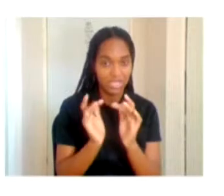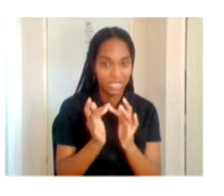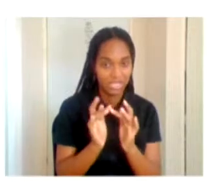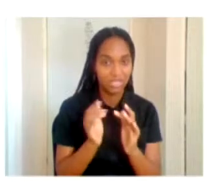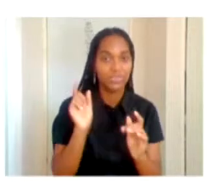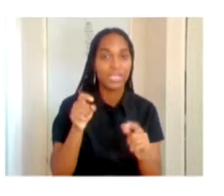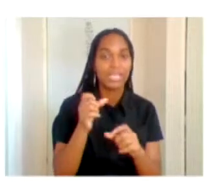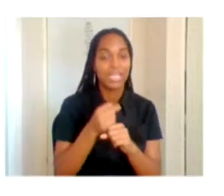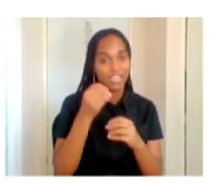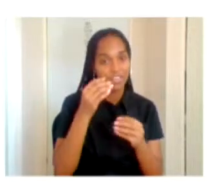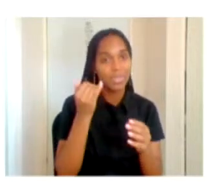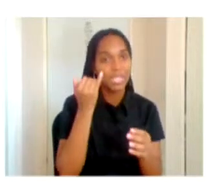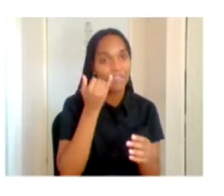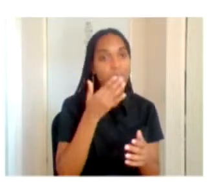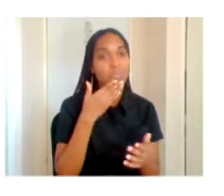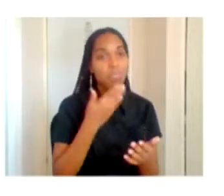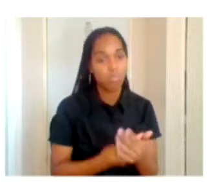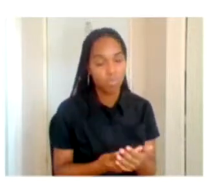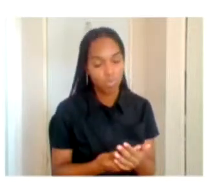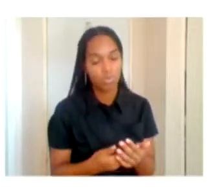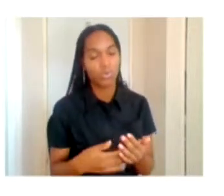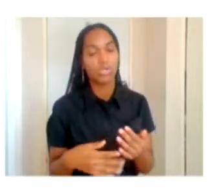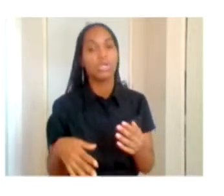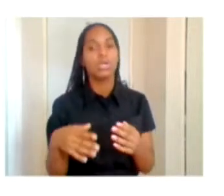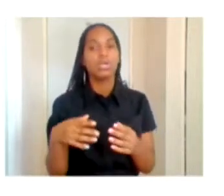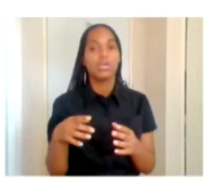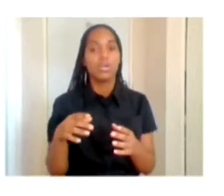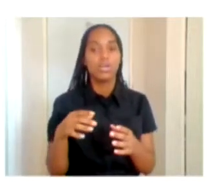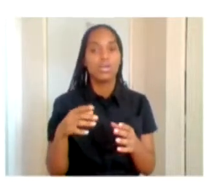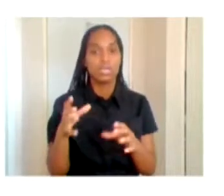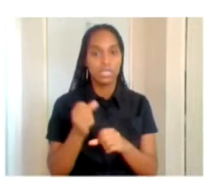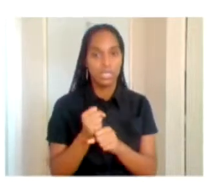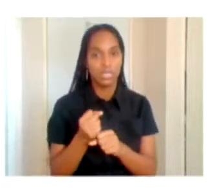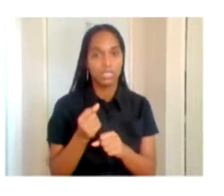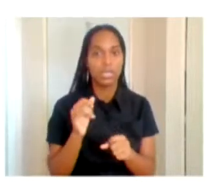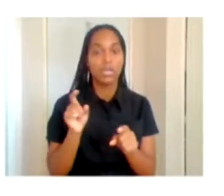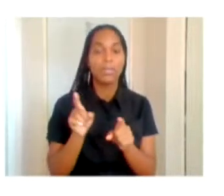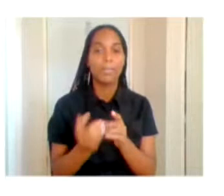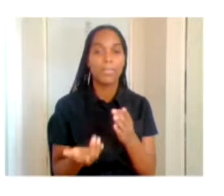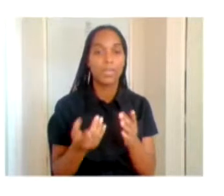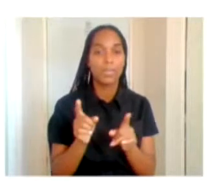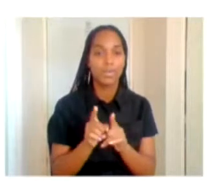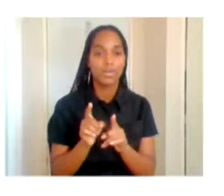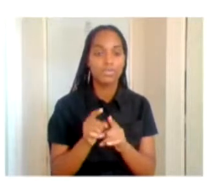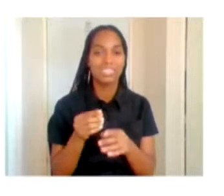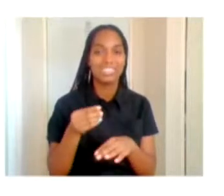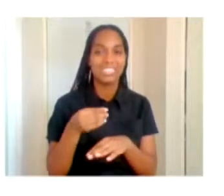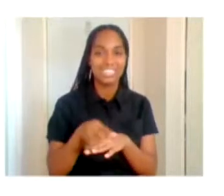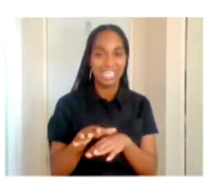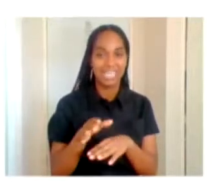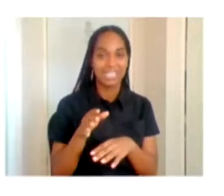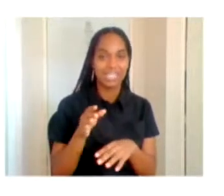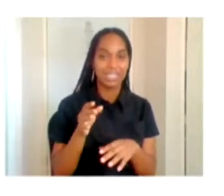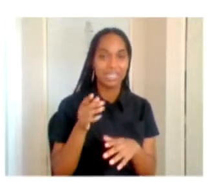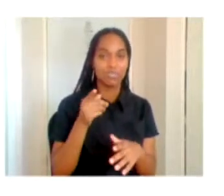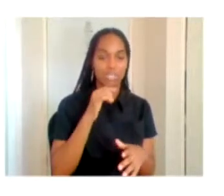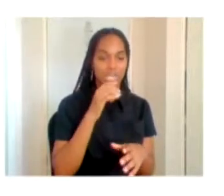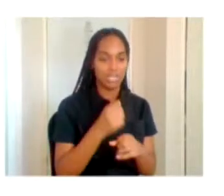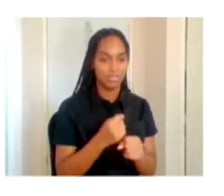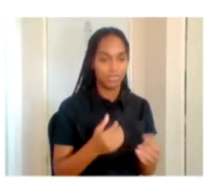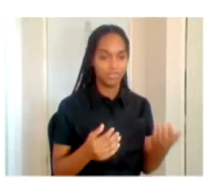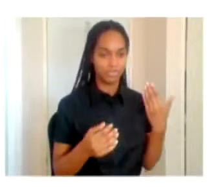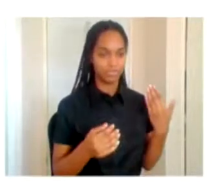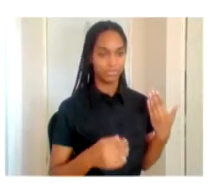being received and feed that back into the studio, and then perhaps only send the bits that you didn't get before. So we block